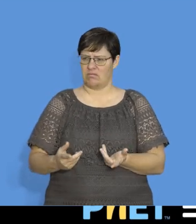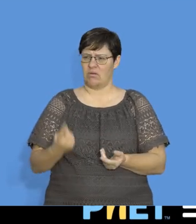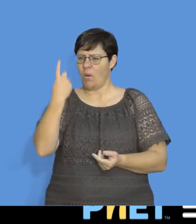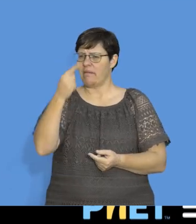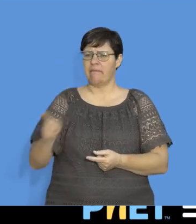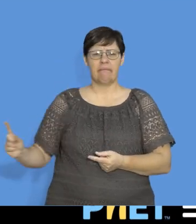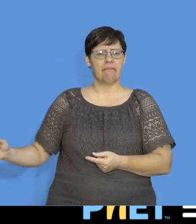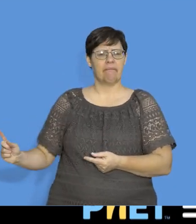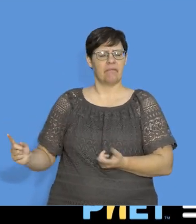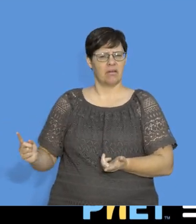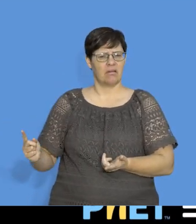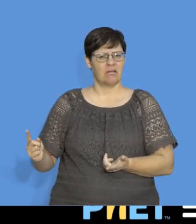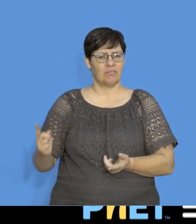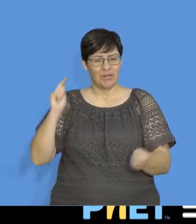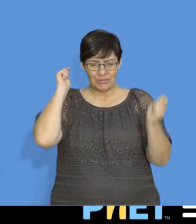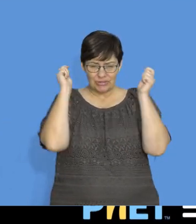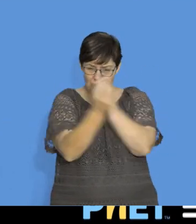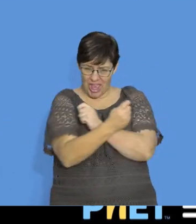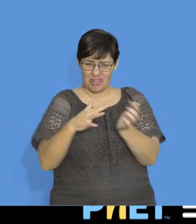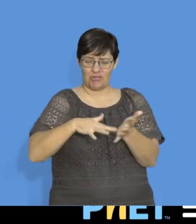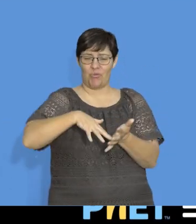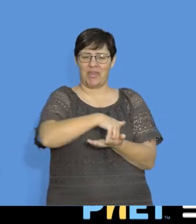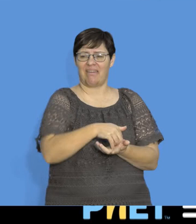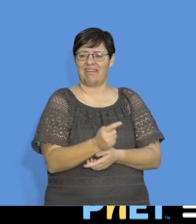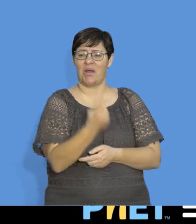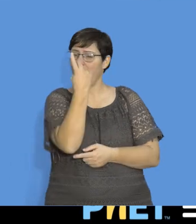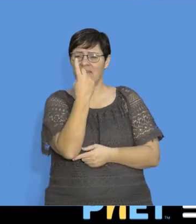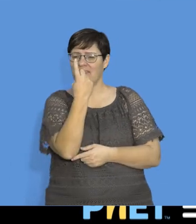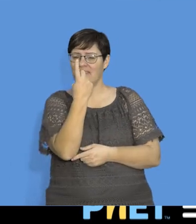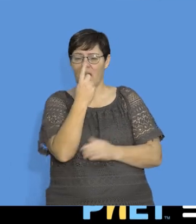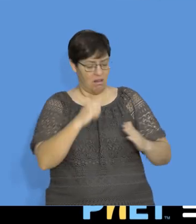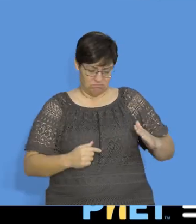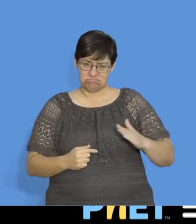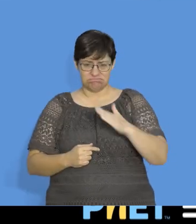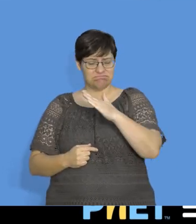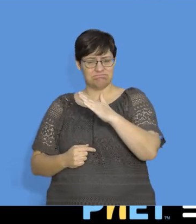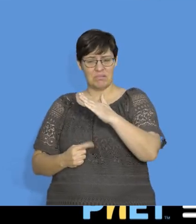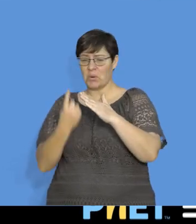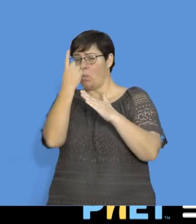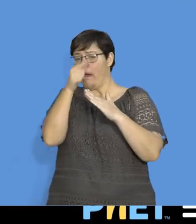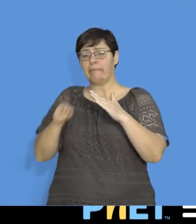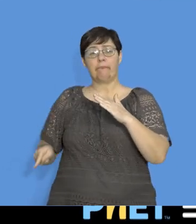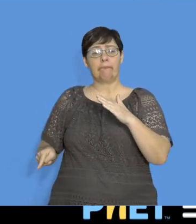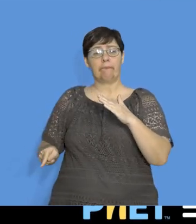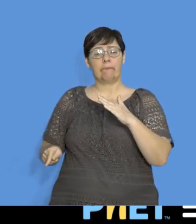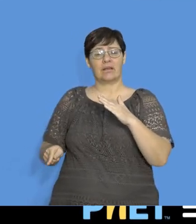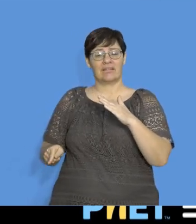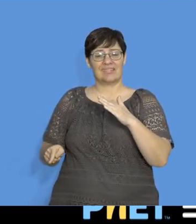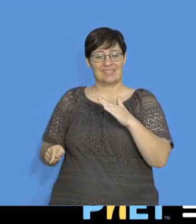point? Look at this 1 point. How can this point change the value of correlation? All the lines, all the